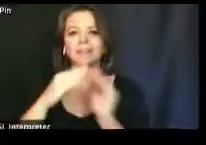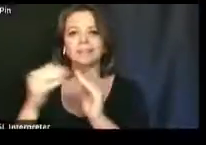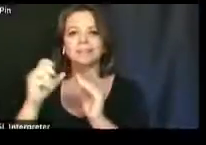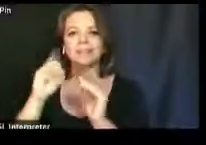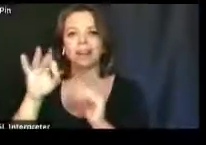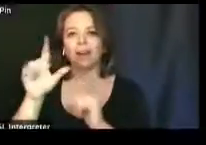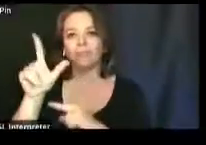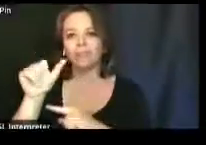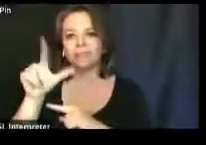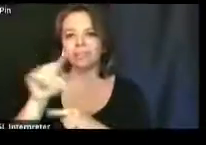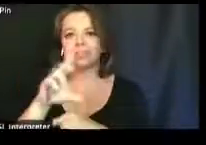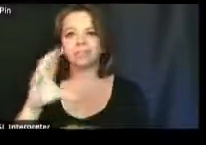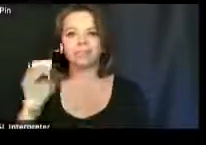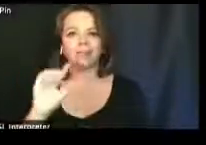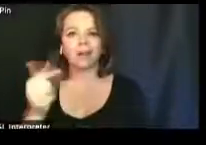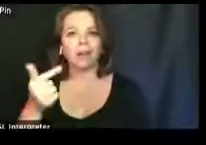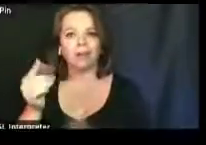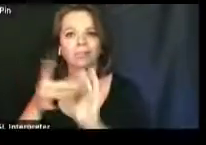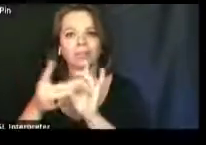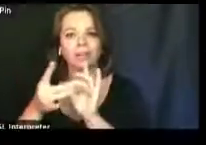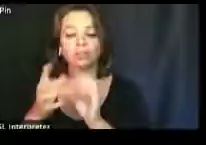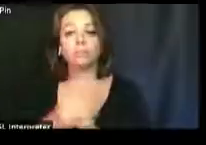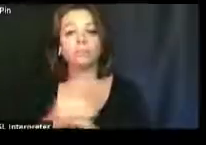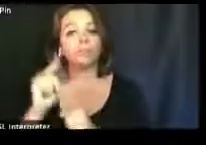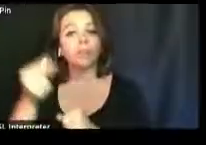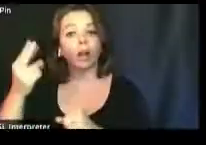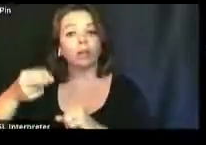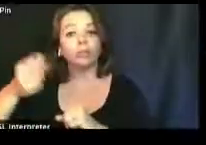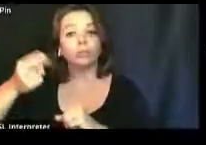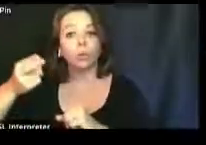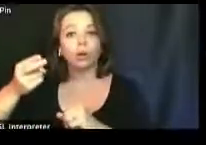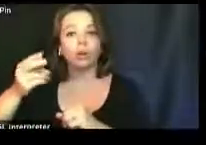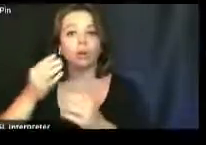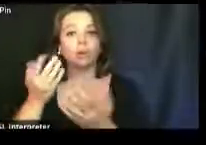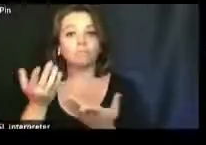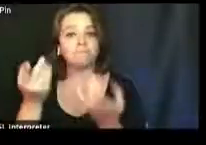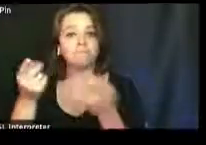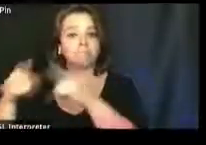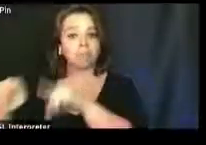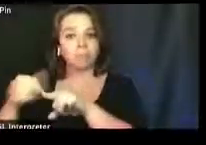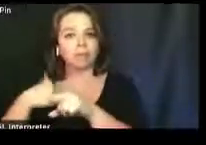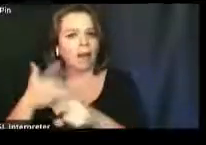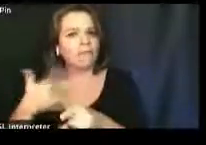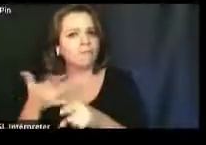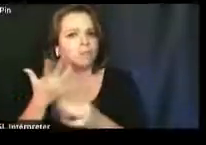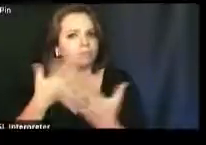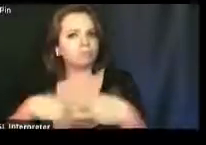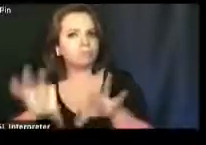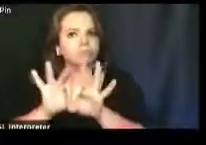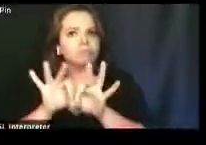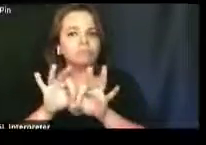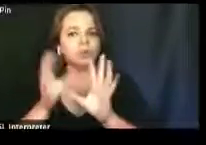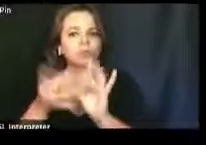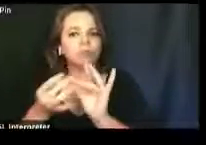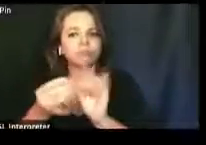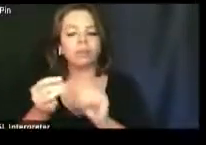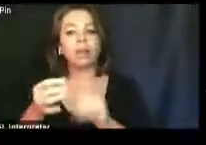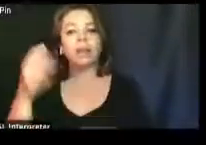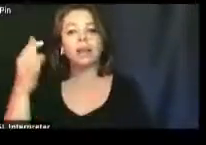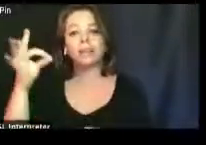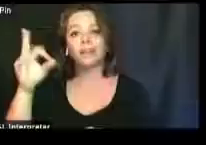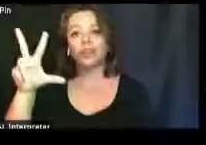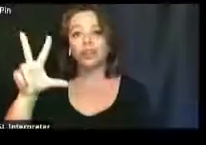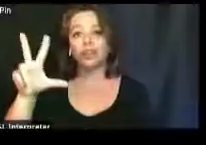other connections. The other historical incident that's I think significant to mention is the